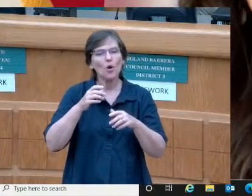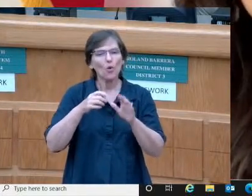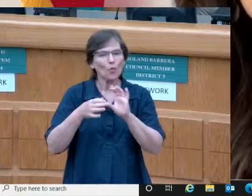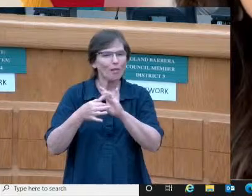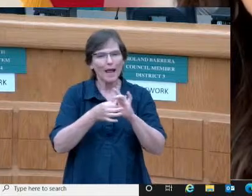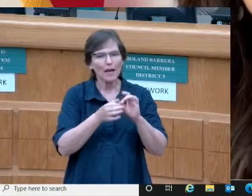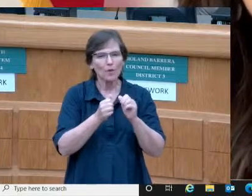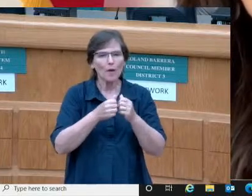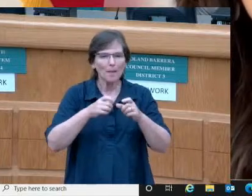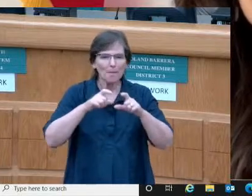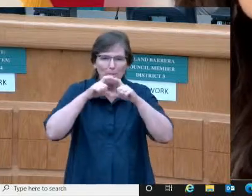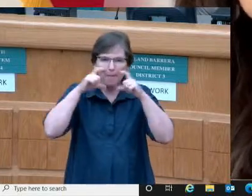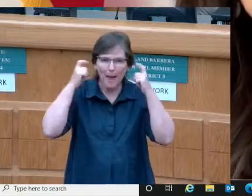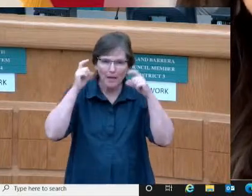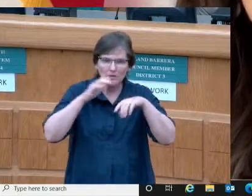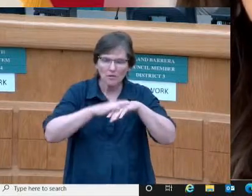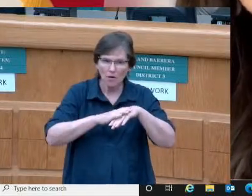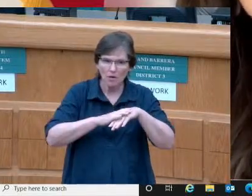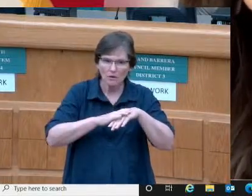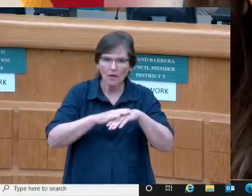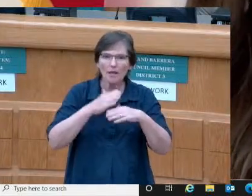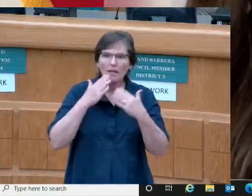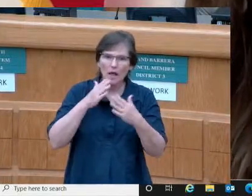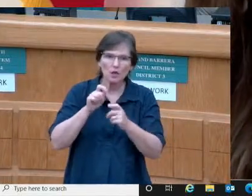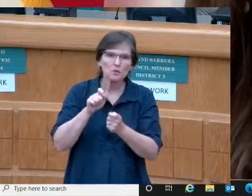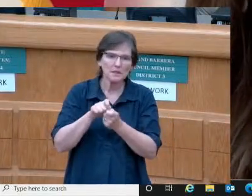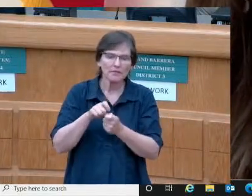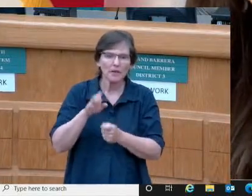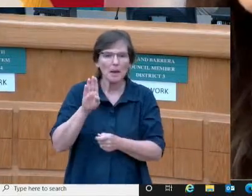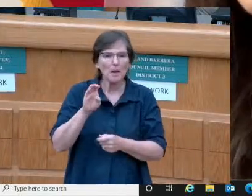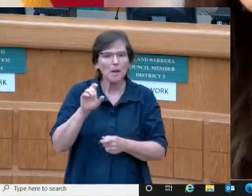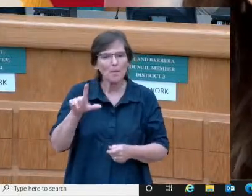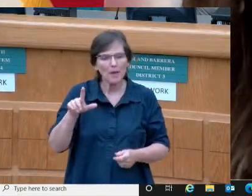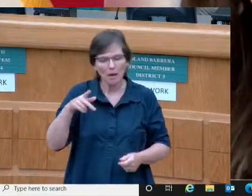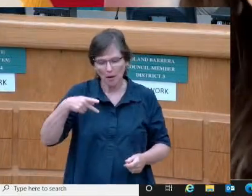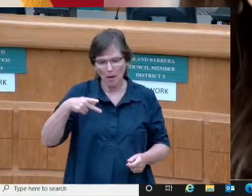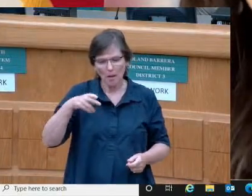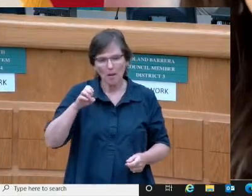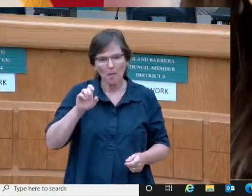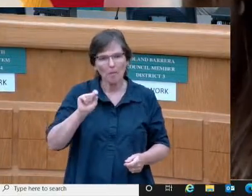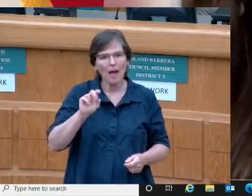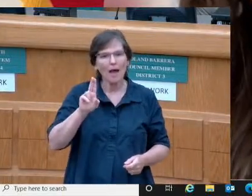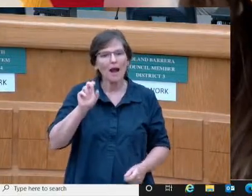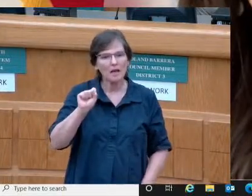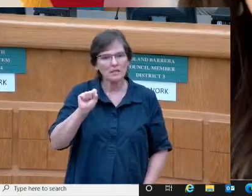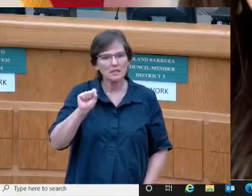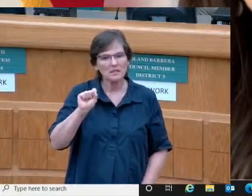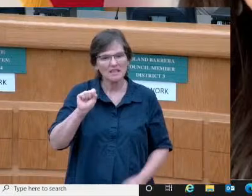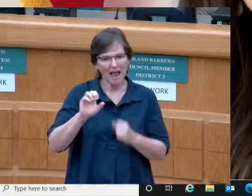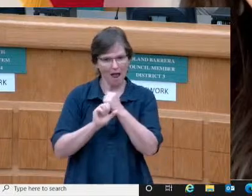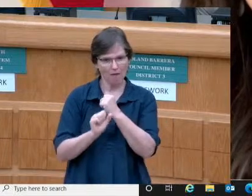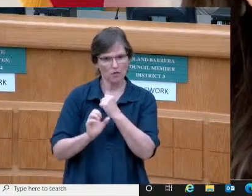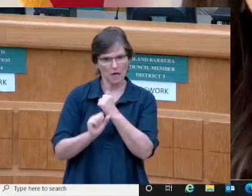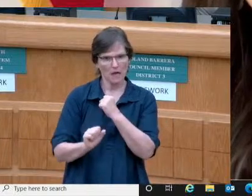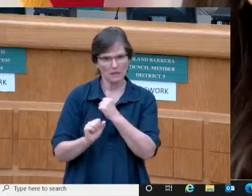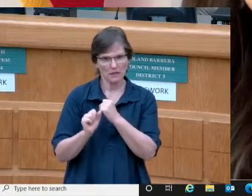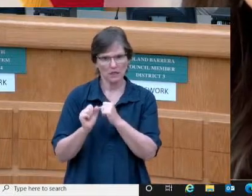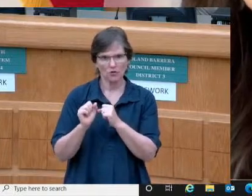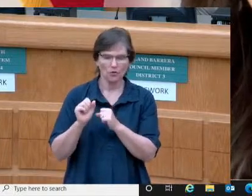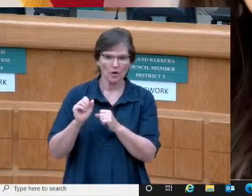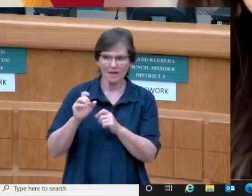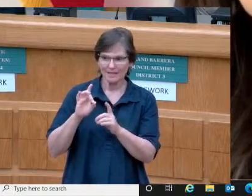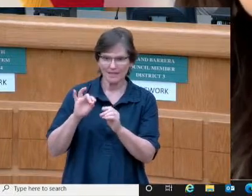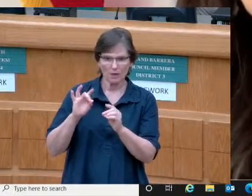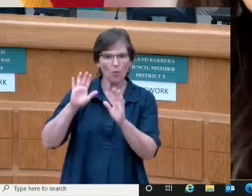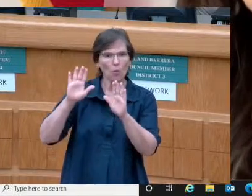And particularly, thank you to Bill Pettis and Pettis Advertising for doing an amazing job in creating those graphics, to Al